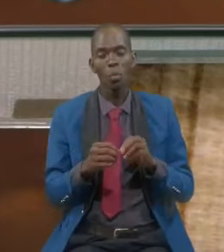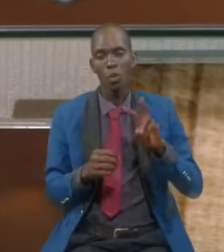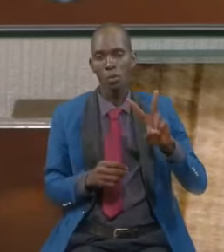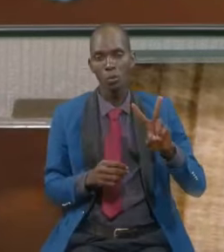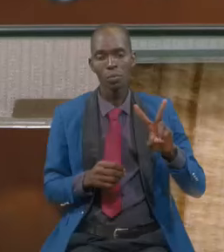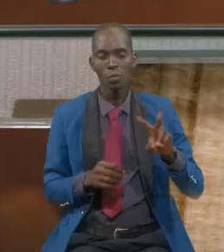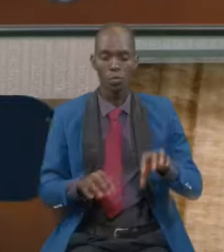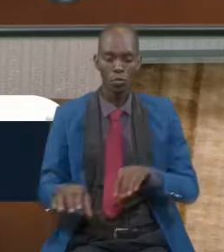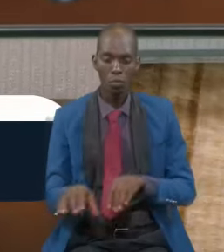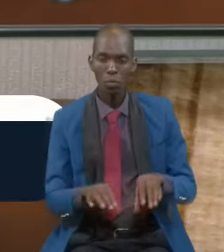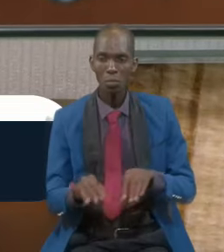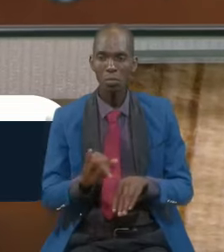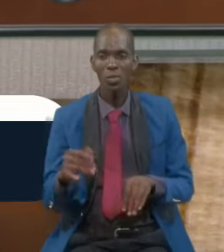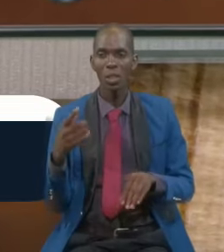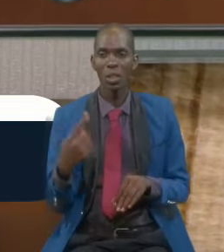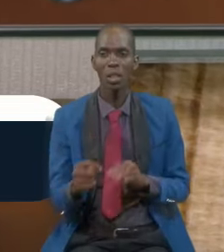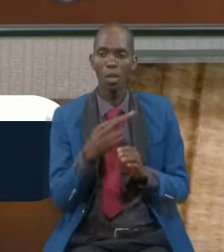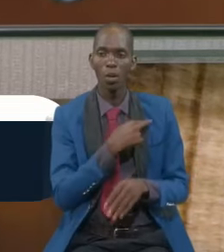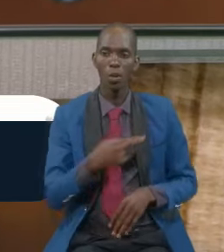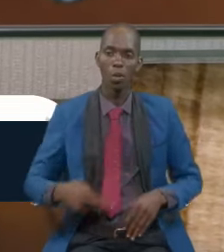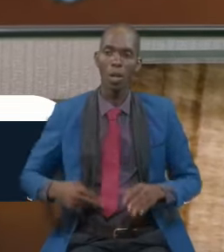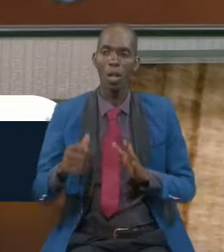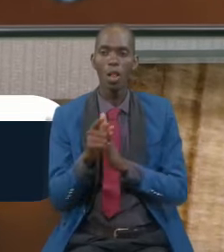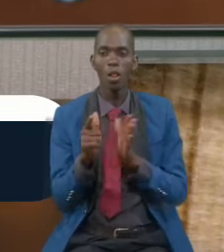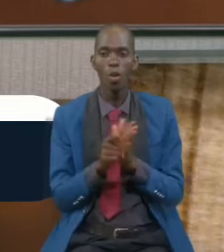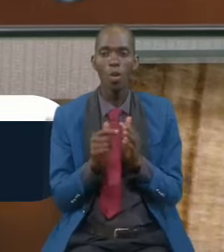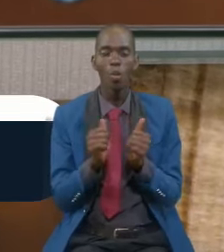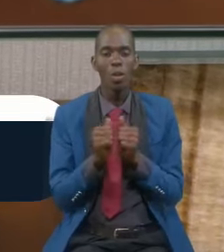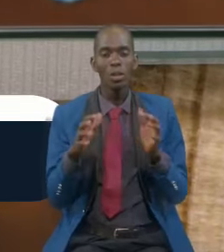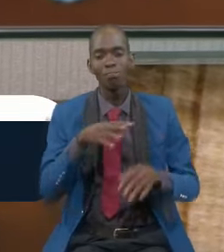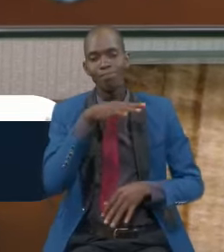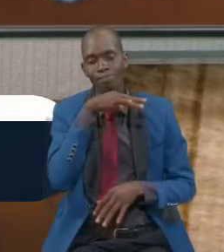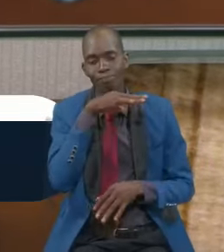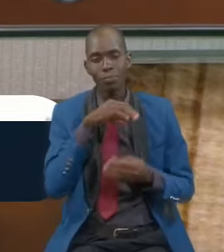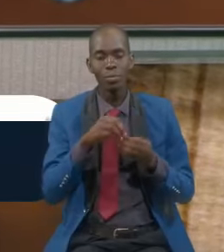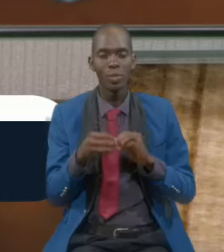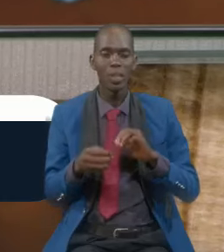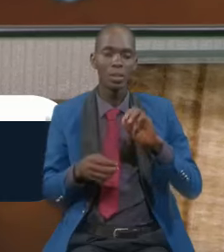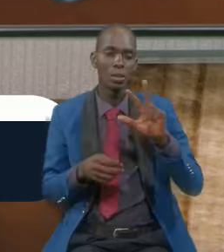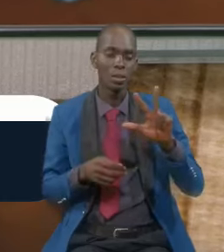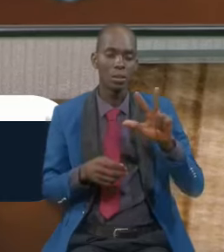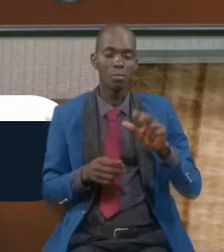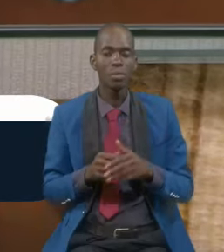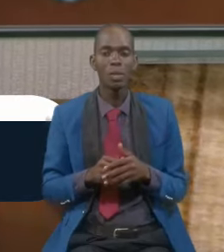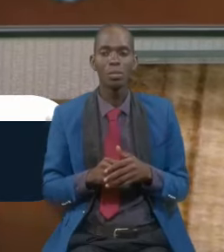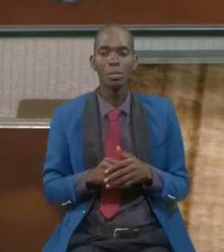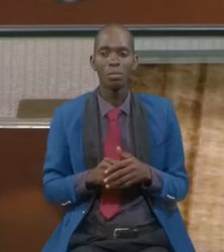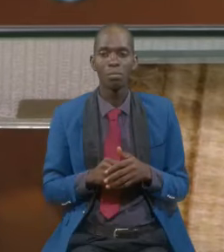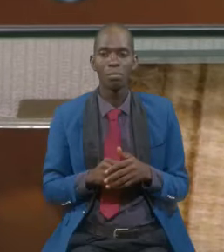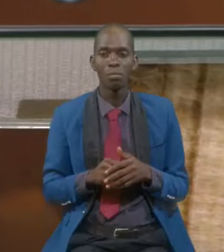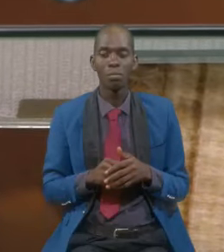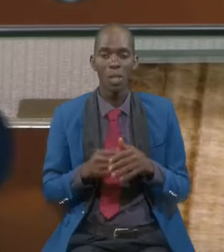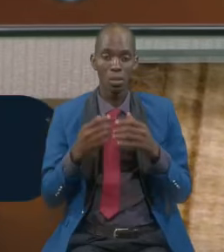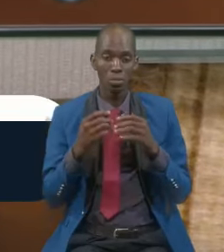performing the royal law without defilement. Number three, proclaiming